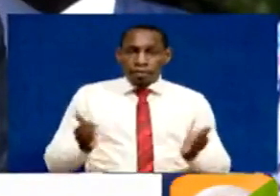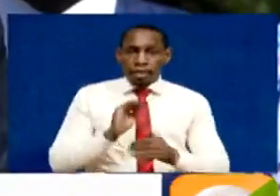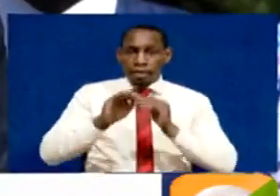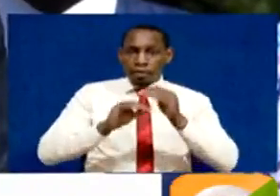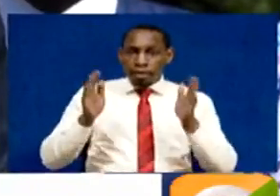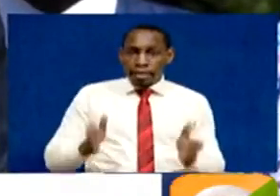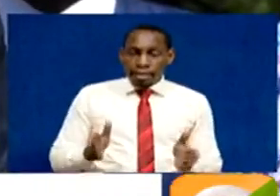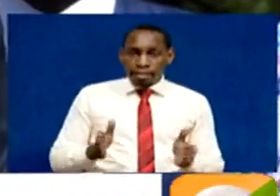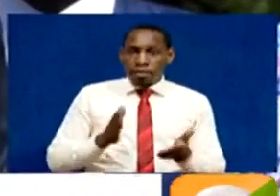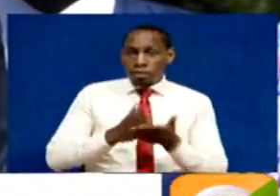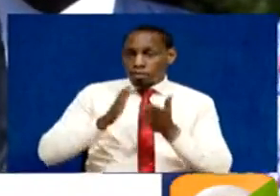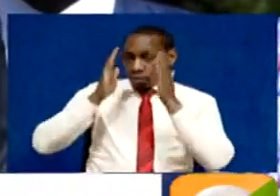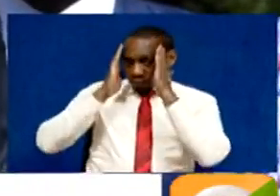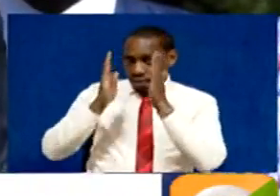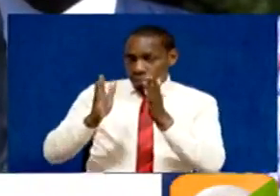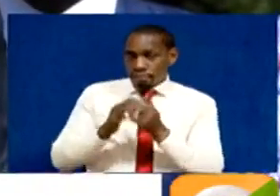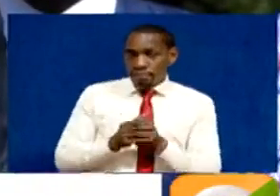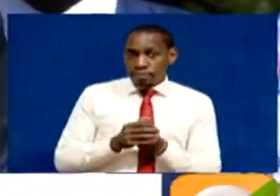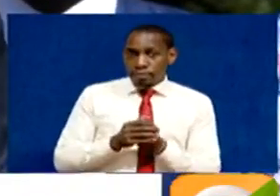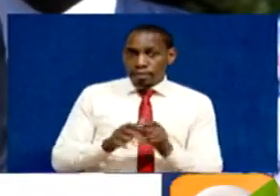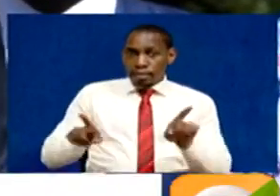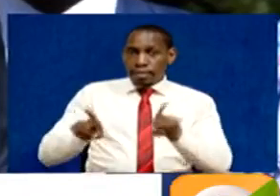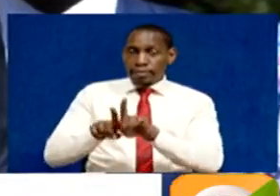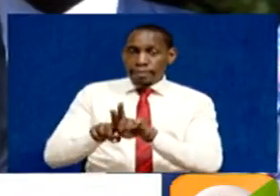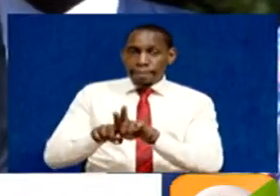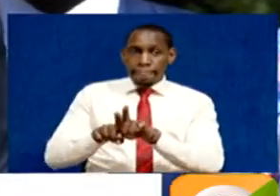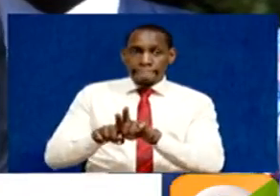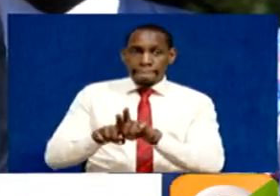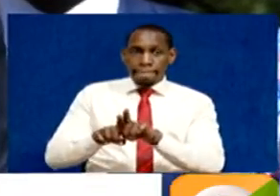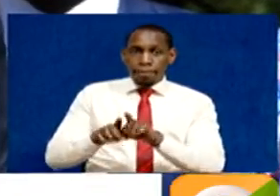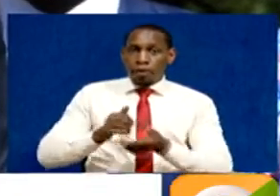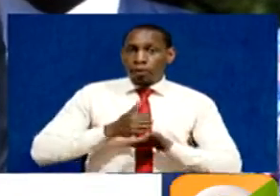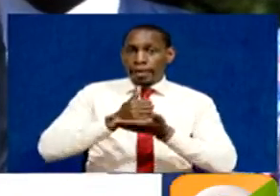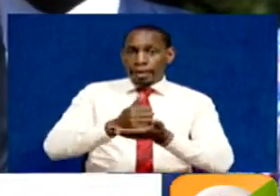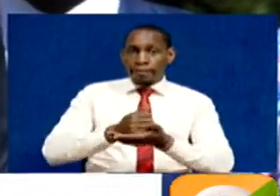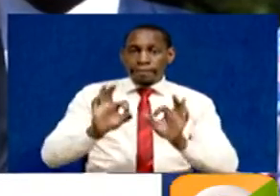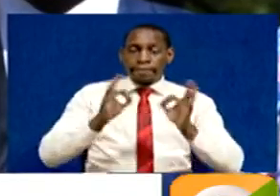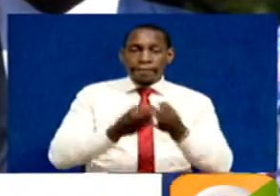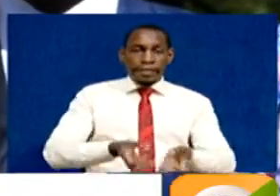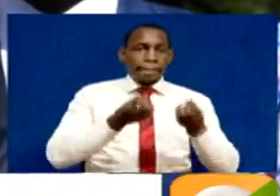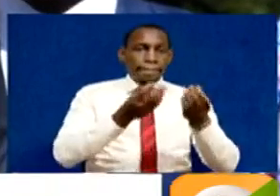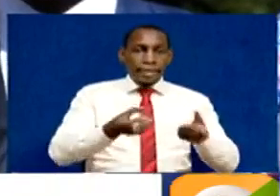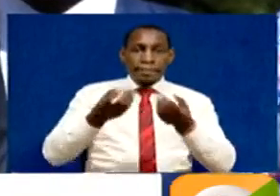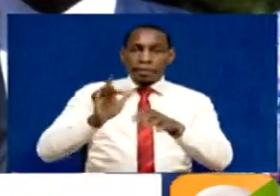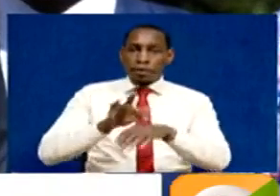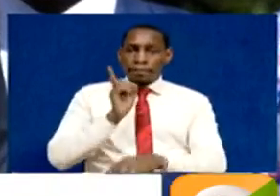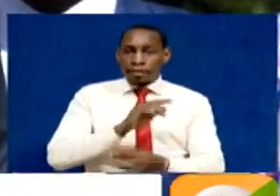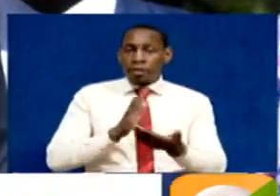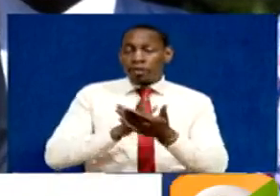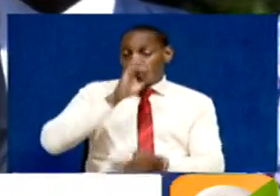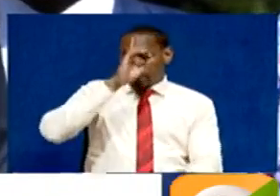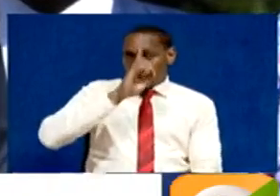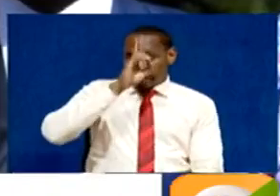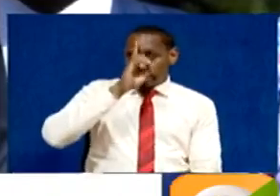all Kenyans to be attentive and to come to the aid of many families affected